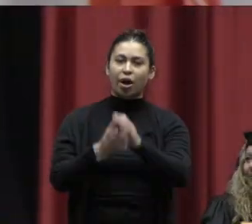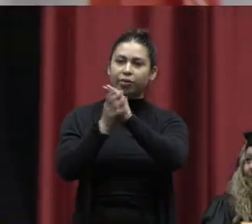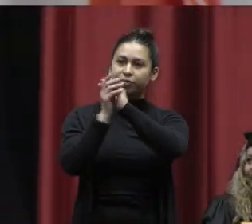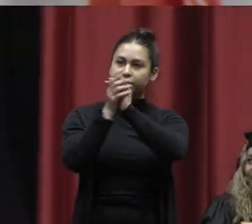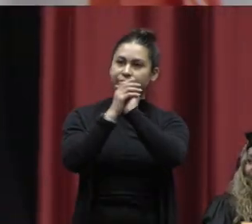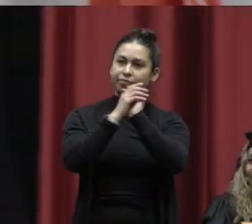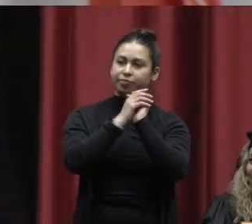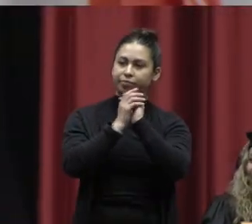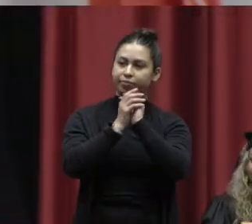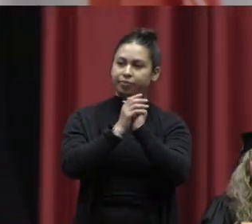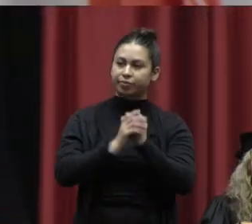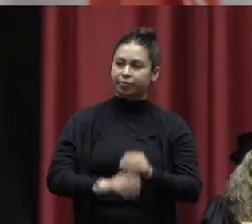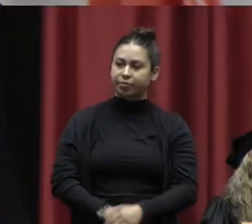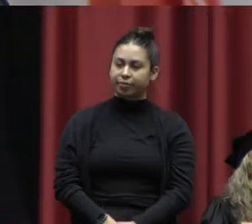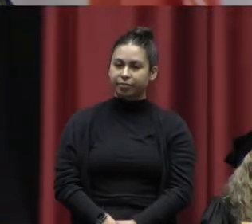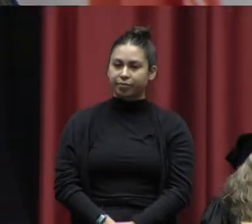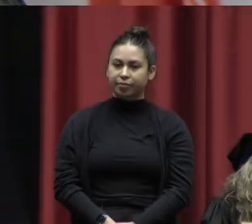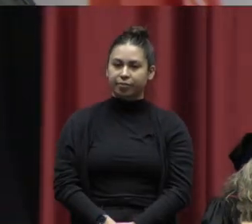Congratulations.